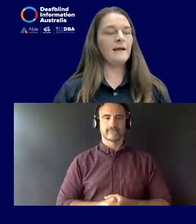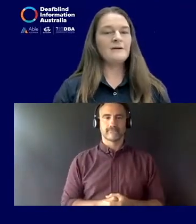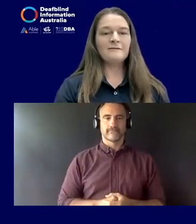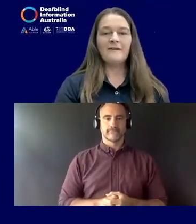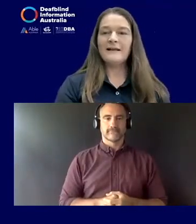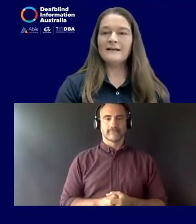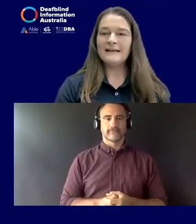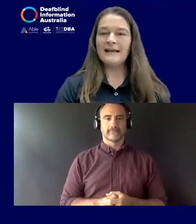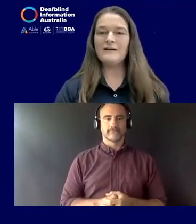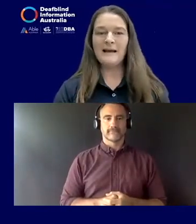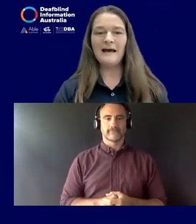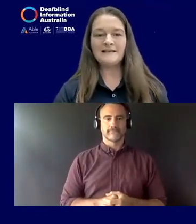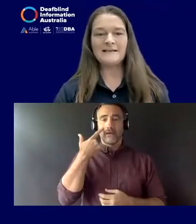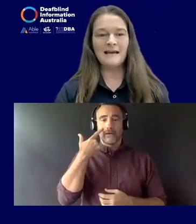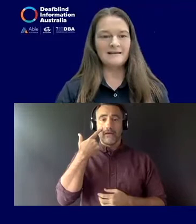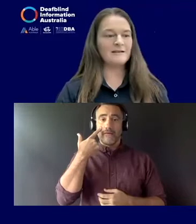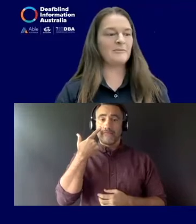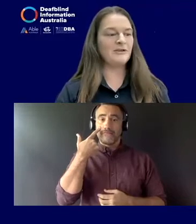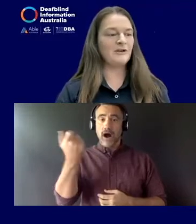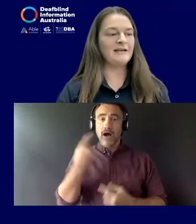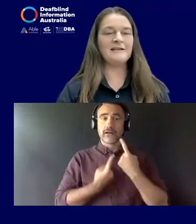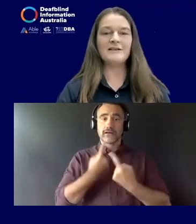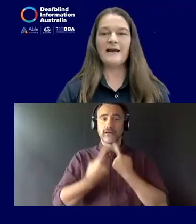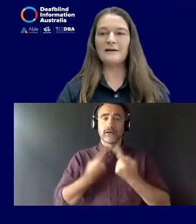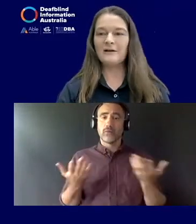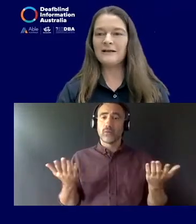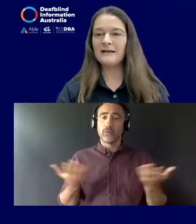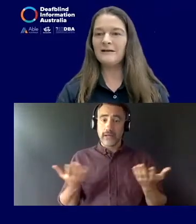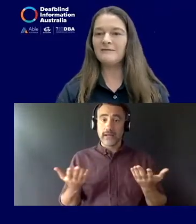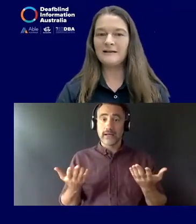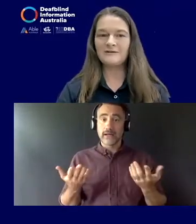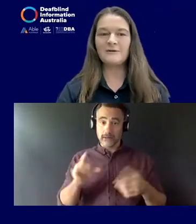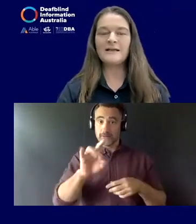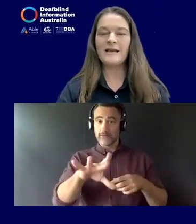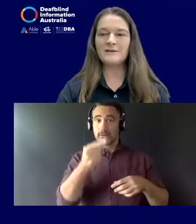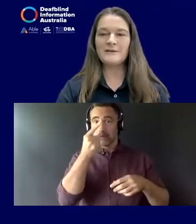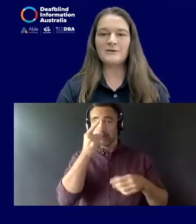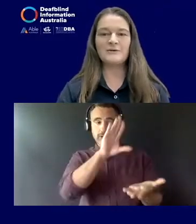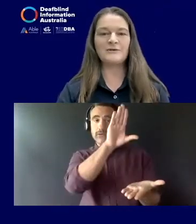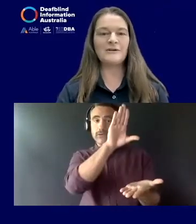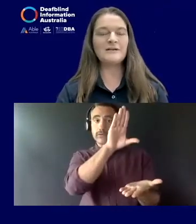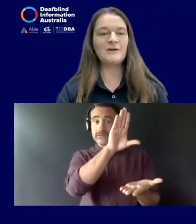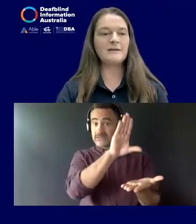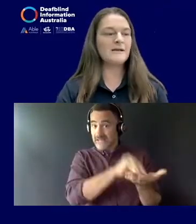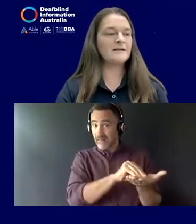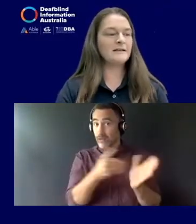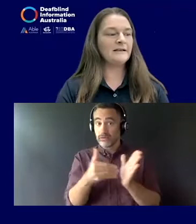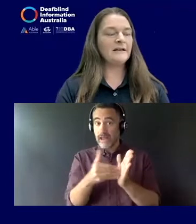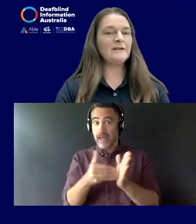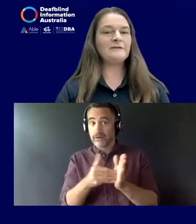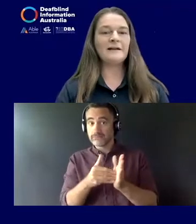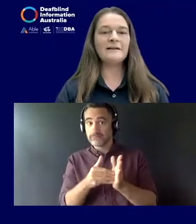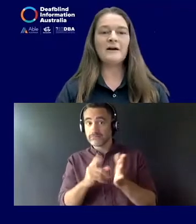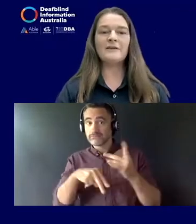Where you can find it, and you may like to take this opportunity to download it and flick through it as we talk through the document,